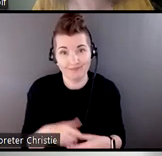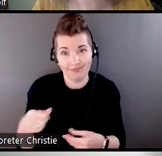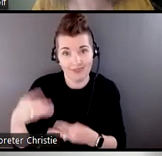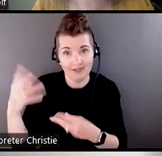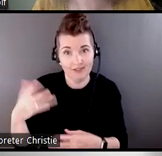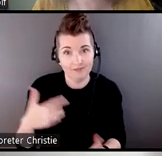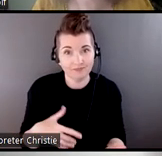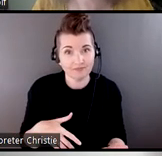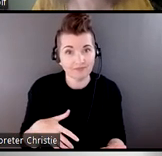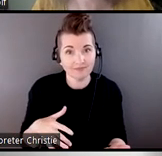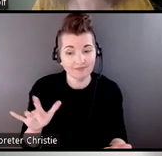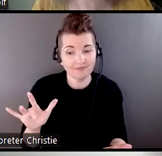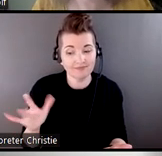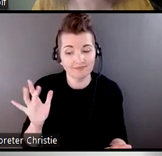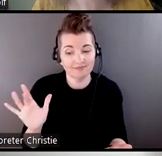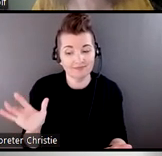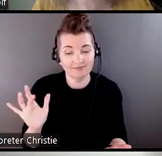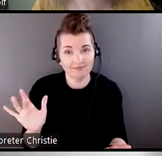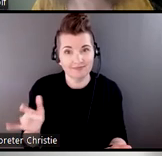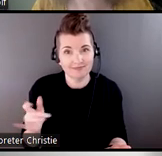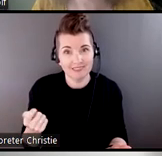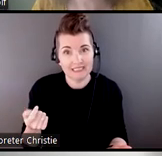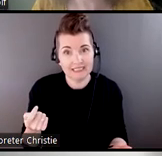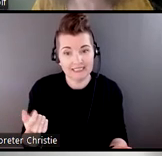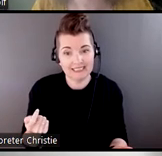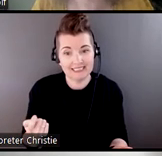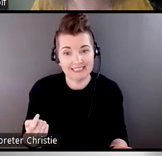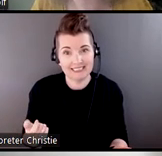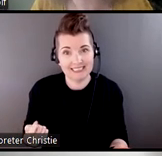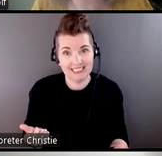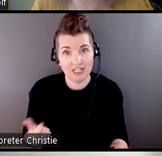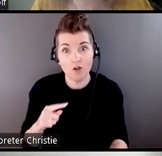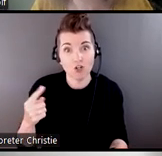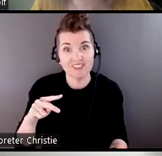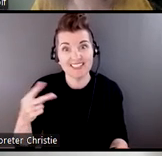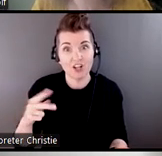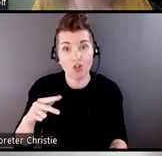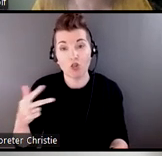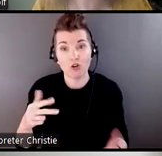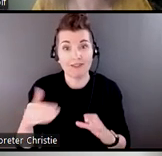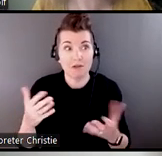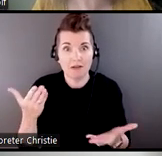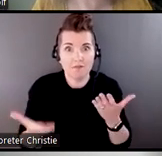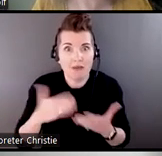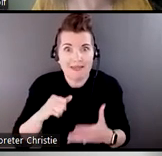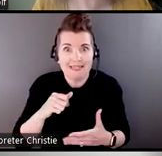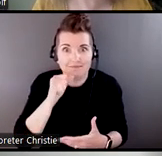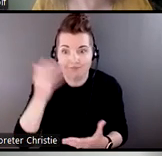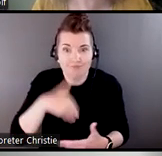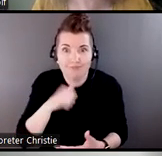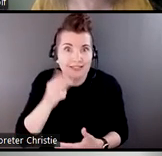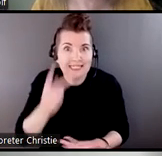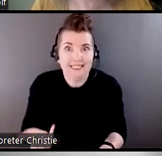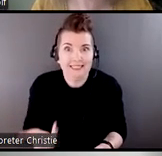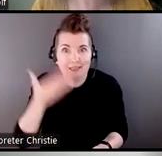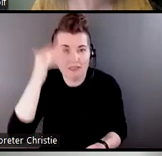our fingers on the delete key. So it's quite possible the first email didn't even make it really into the inbox. But again, if it's something